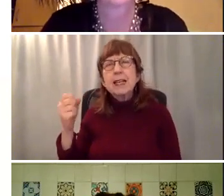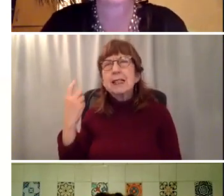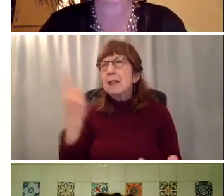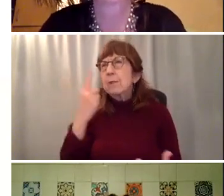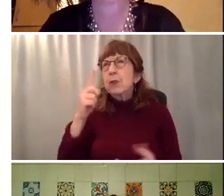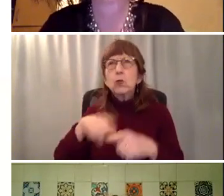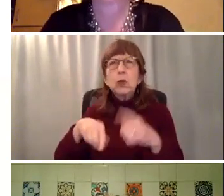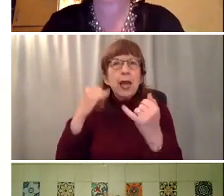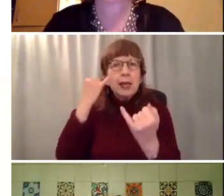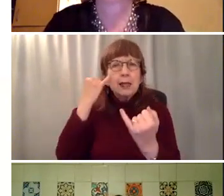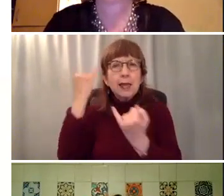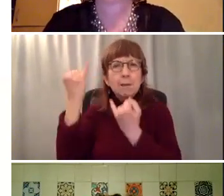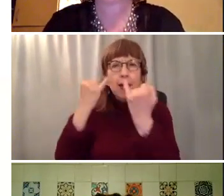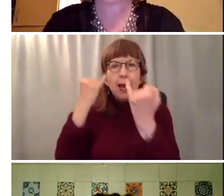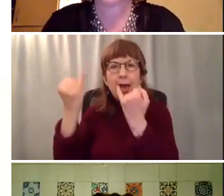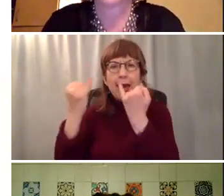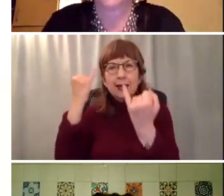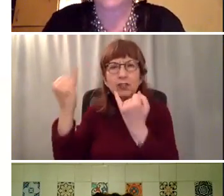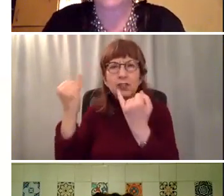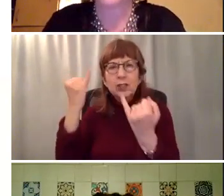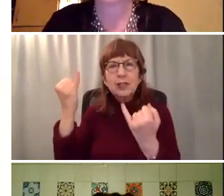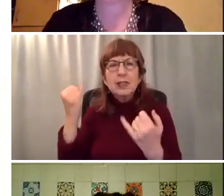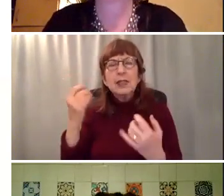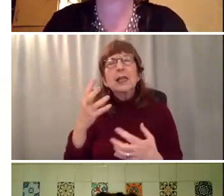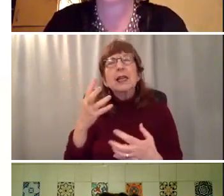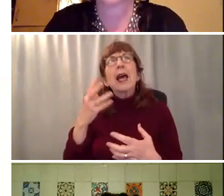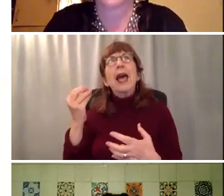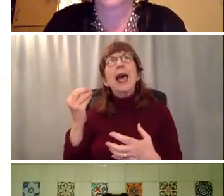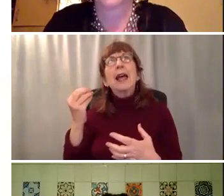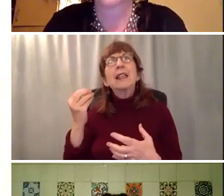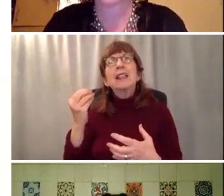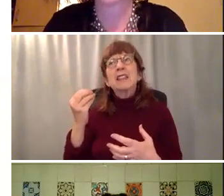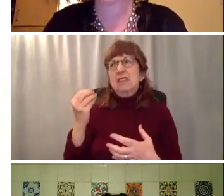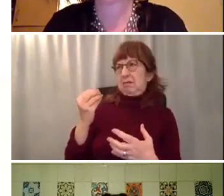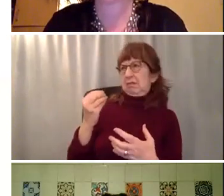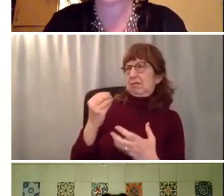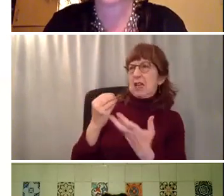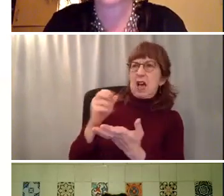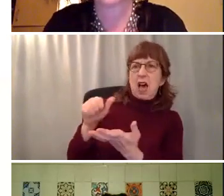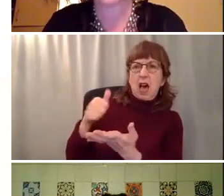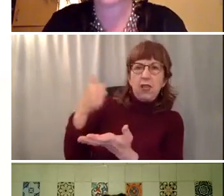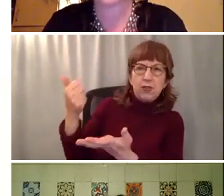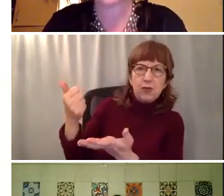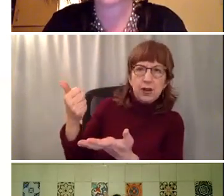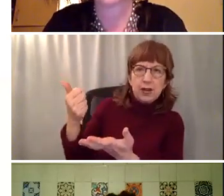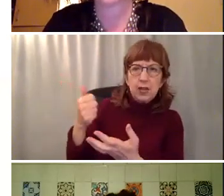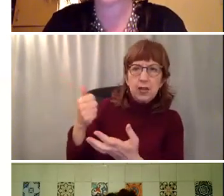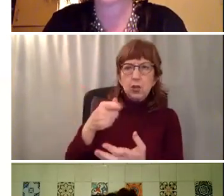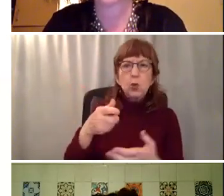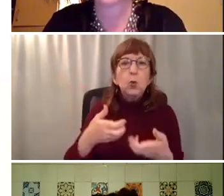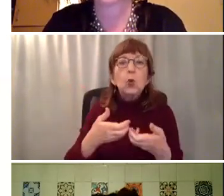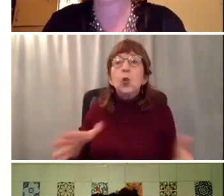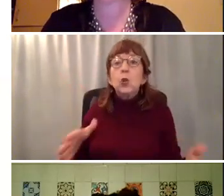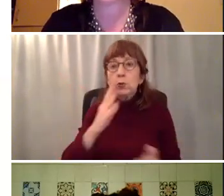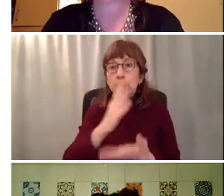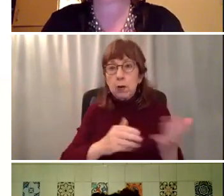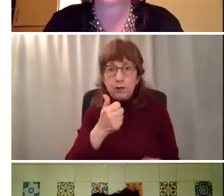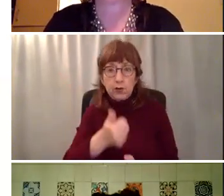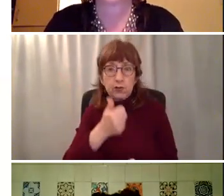unimaginable, that is othering, that is, you lose part of yourself in